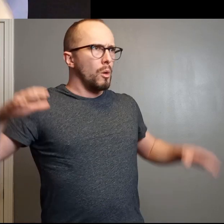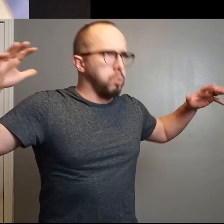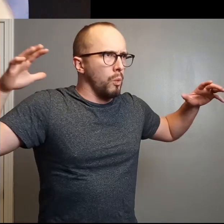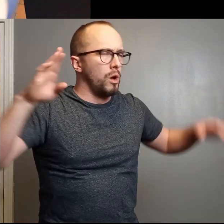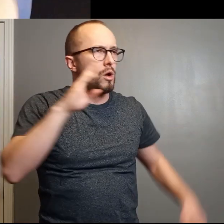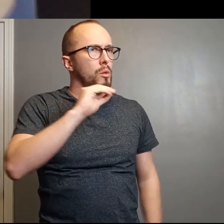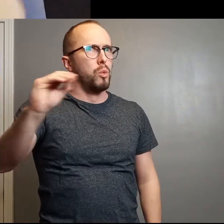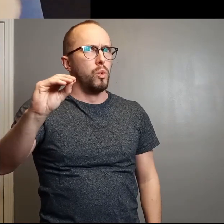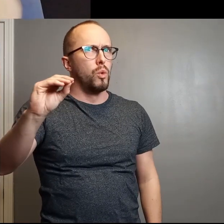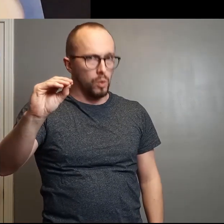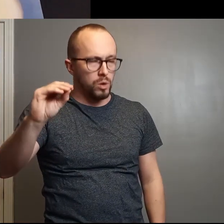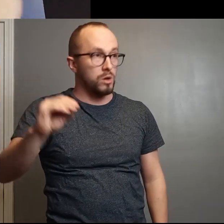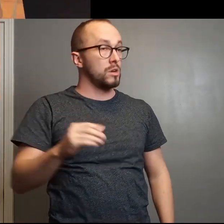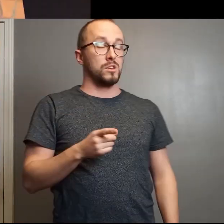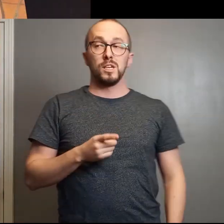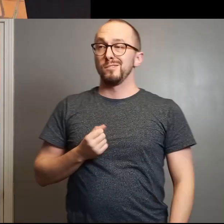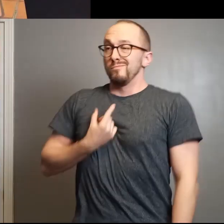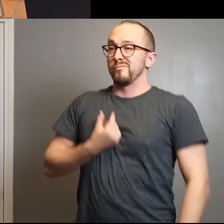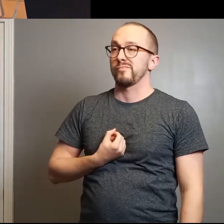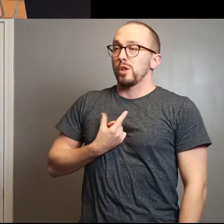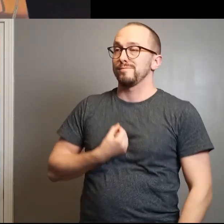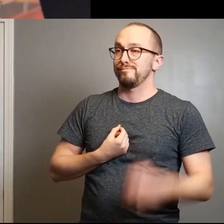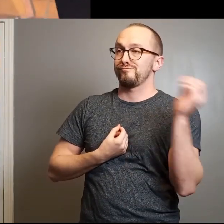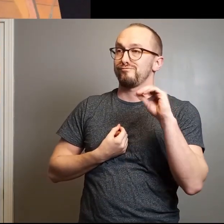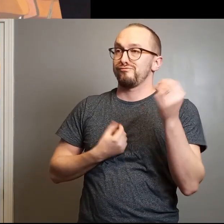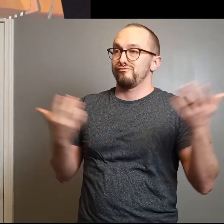skeleton. Hic, hic, hic.